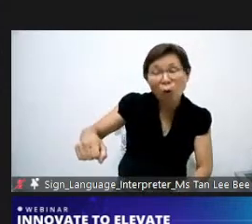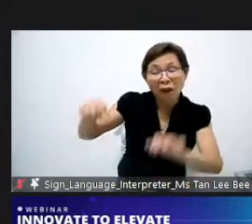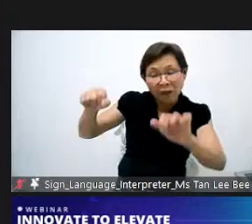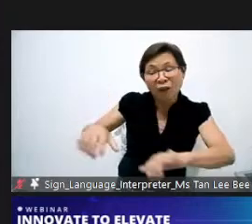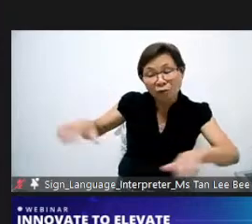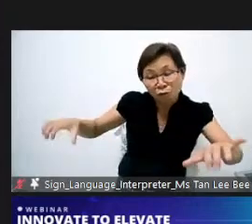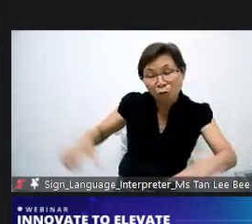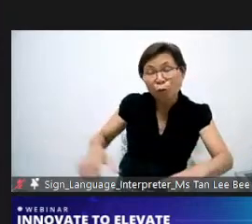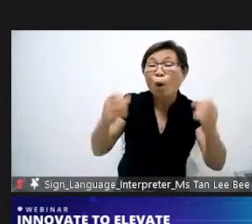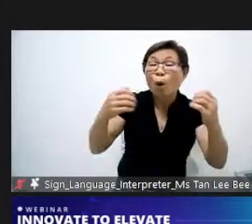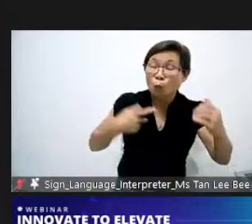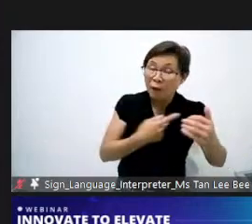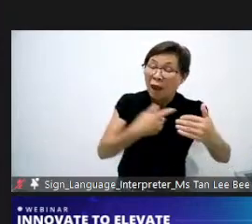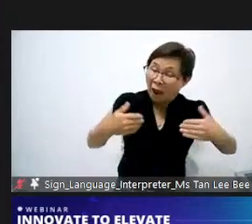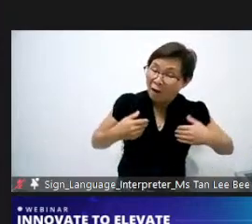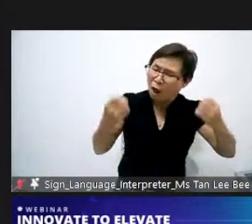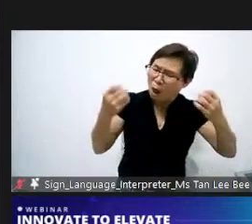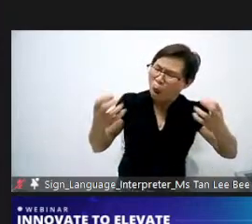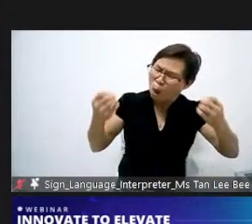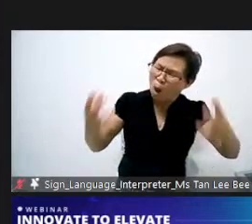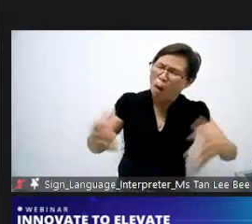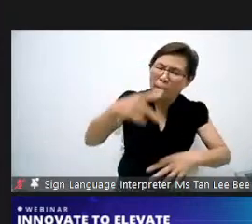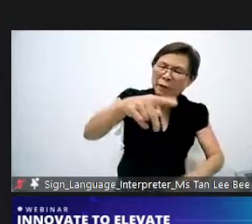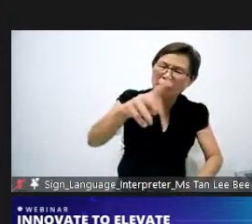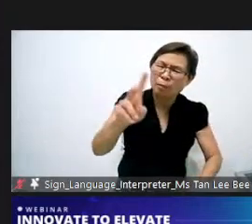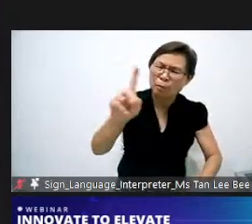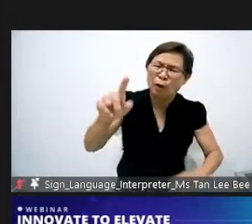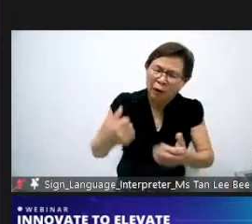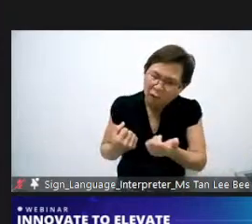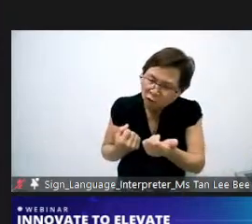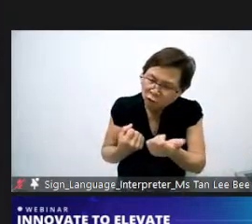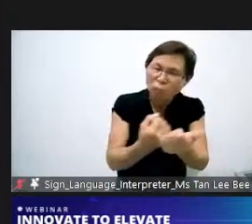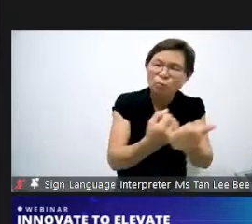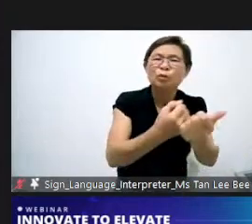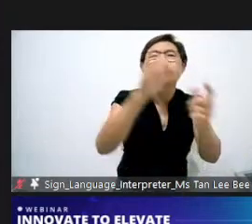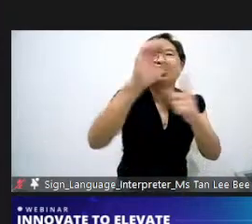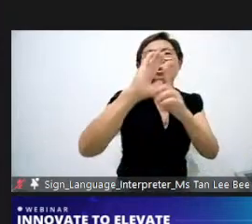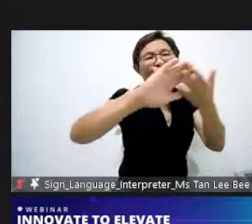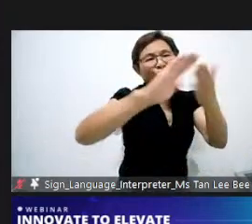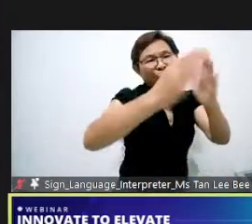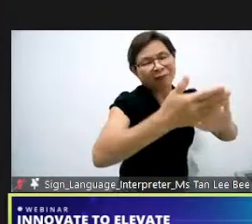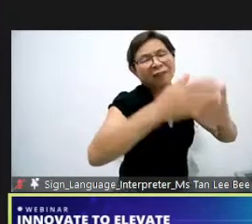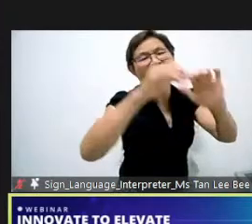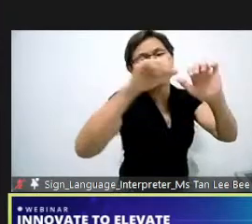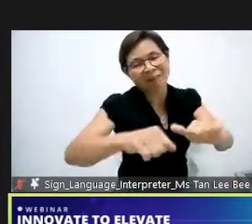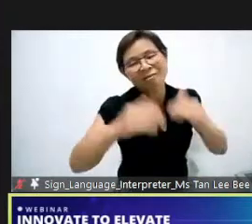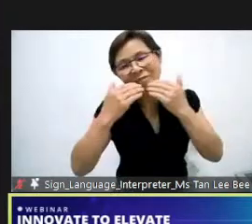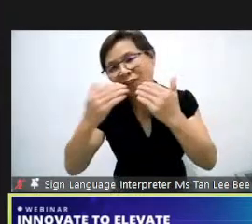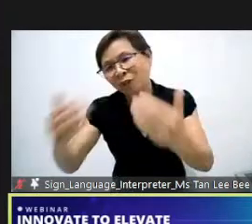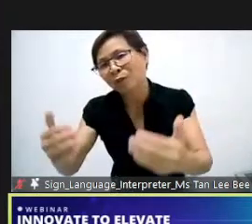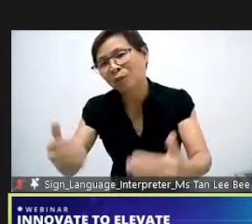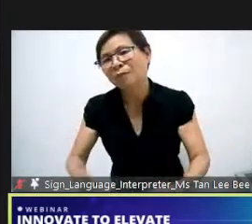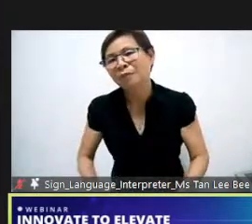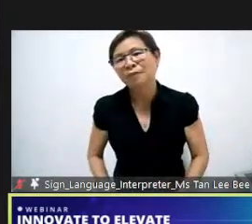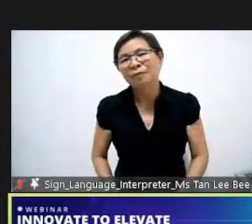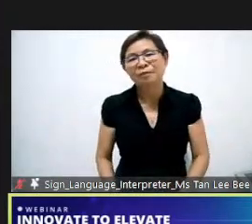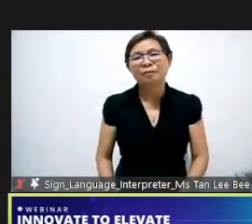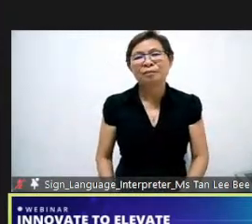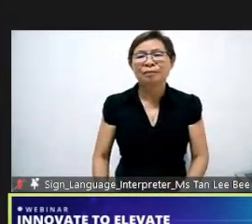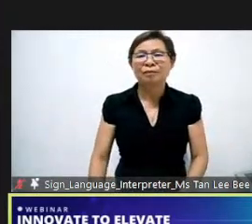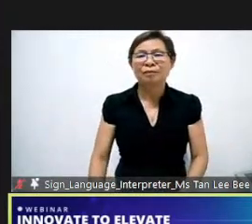PWD who can contribute to our society. Thank you. Thank you. Thank you,